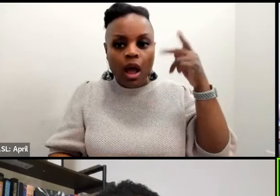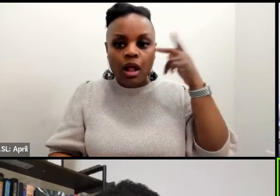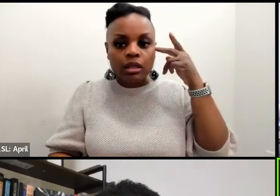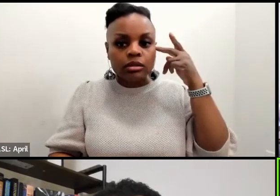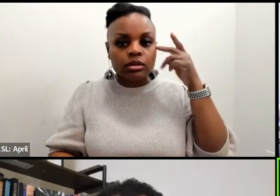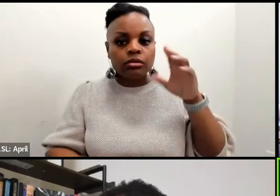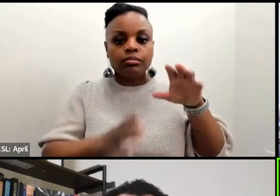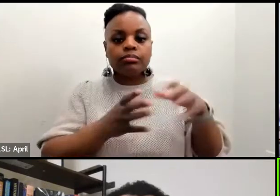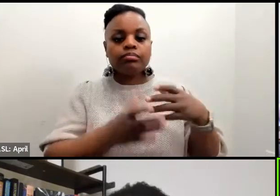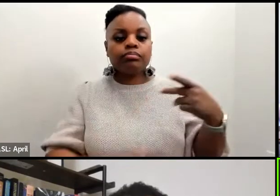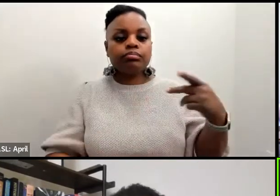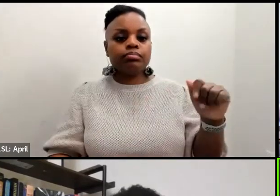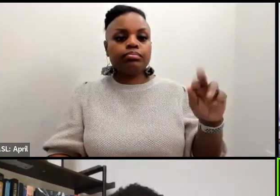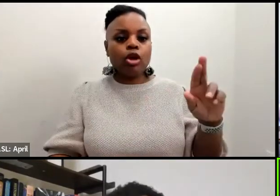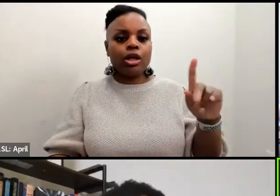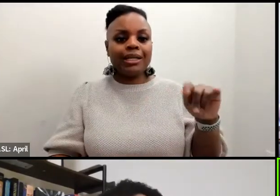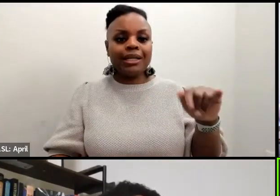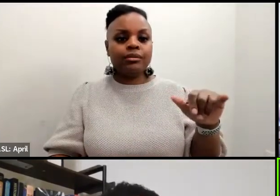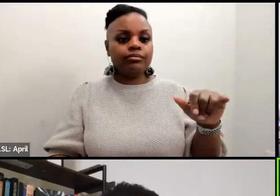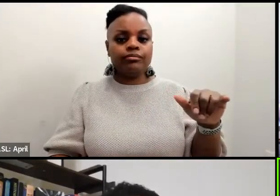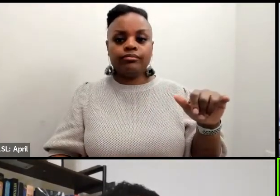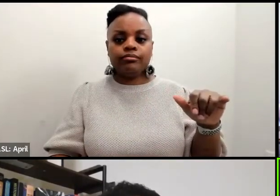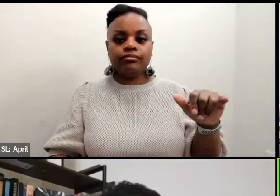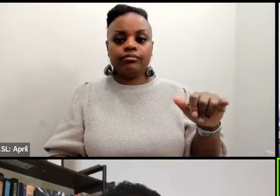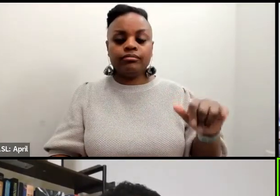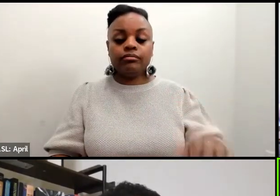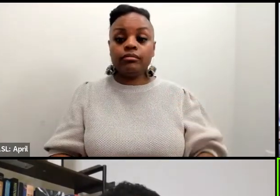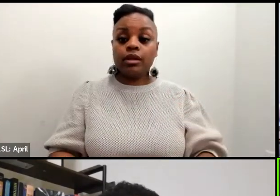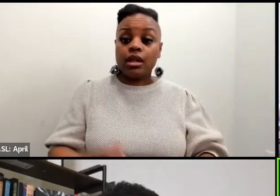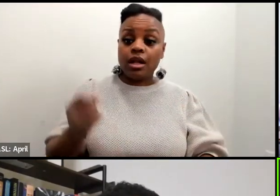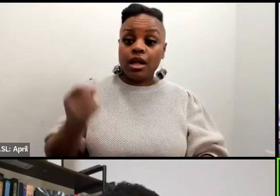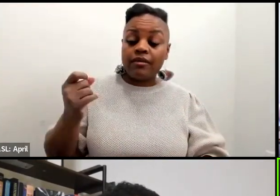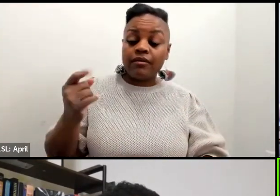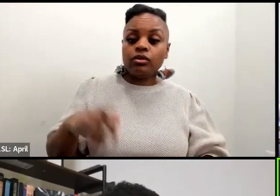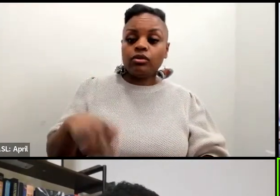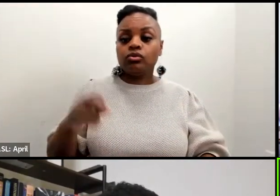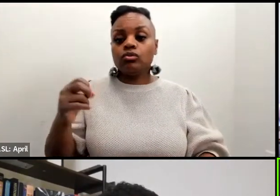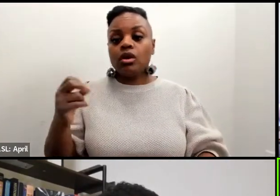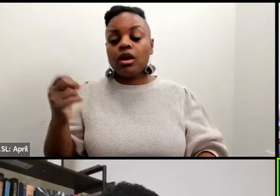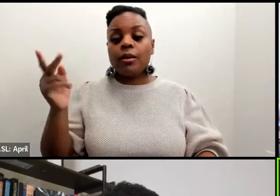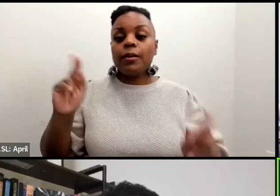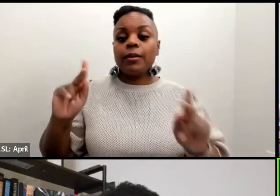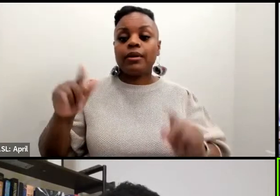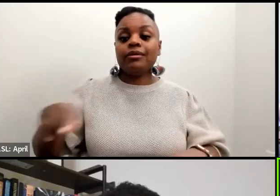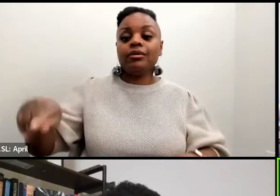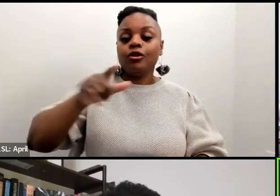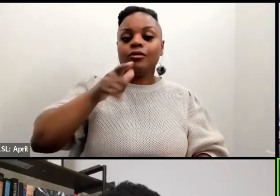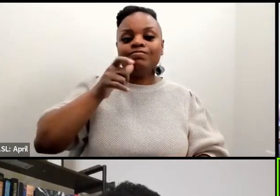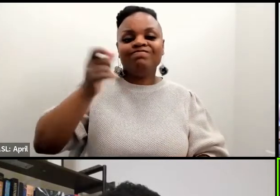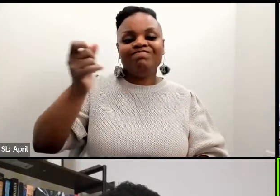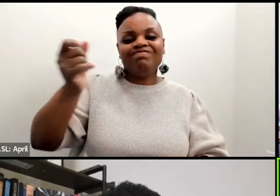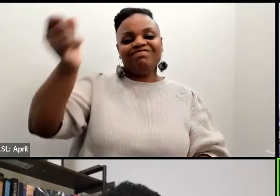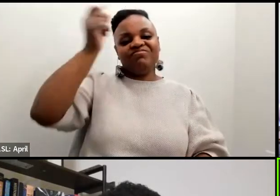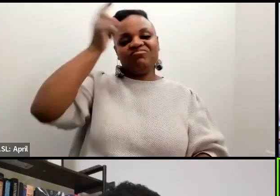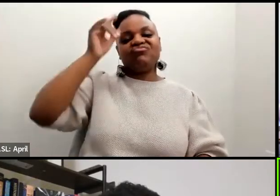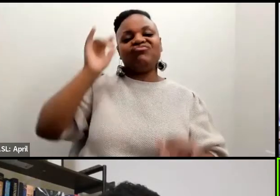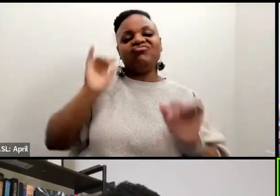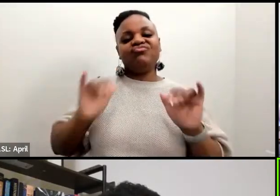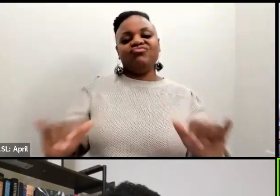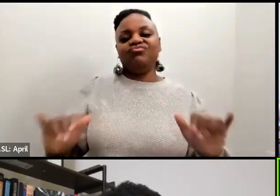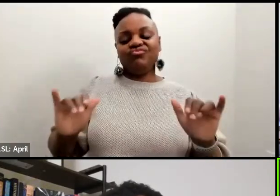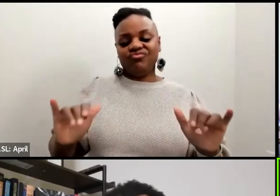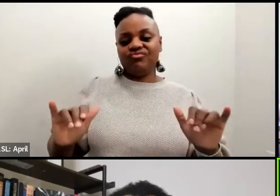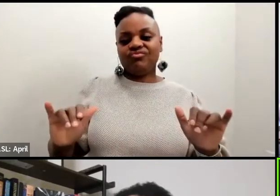quickly sensed after 2011 and 2012. And added to that is the fact that they themselves neglected the political center by